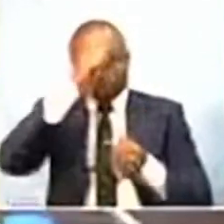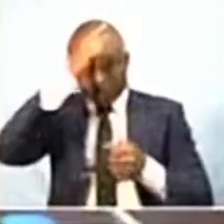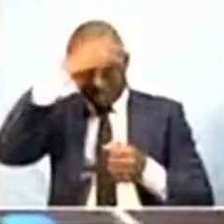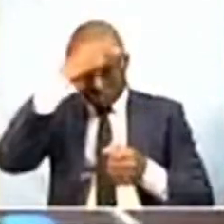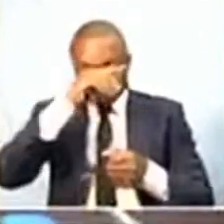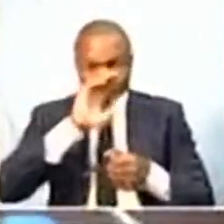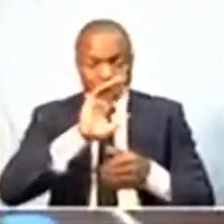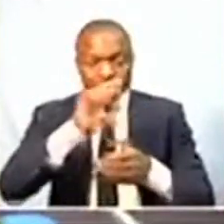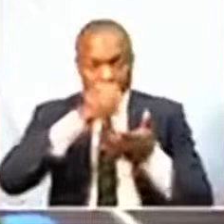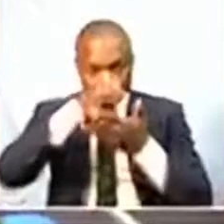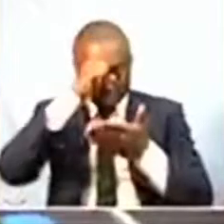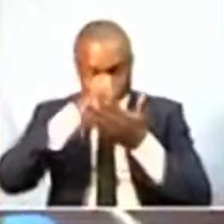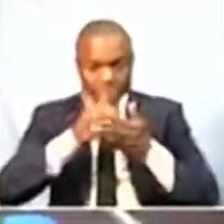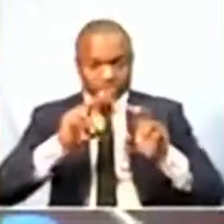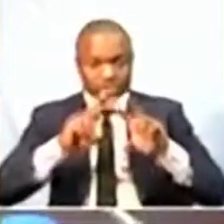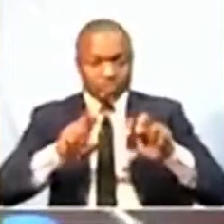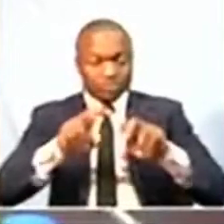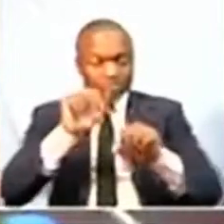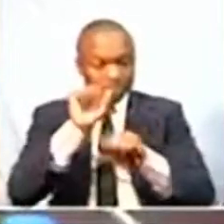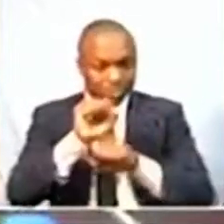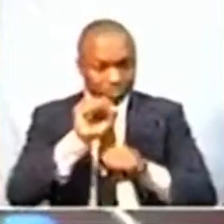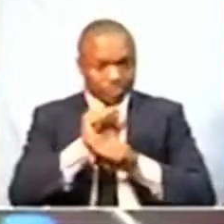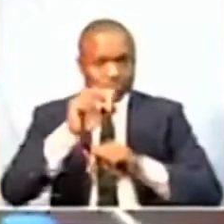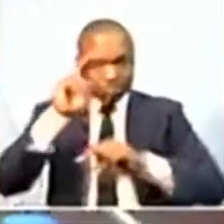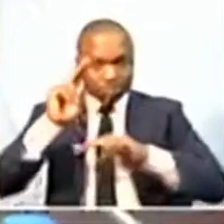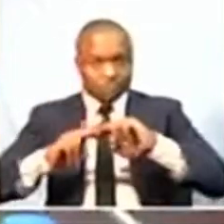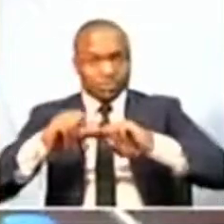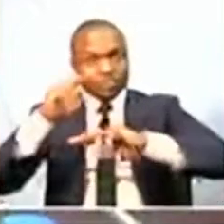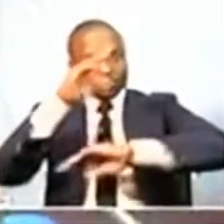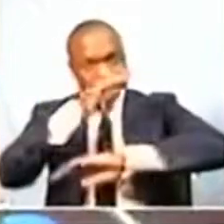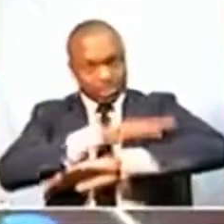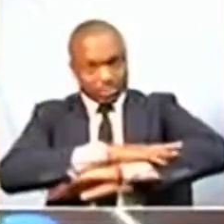studies. Analysis of performance of desks.